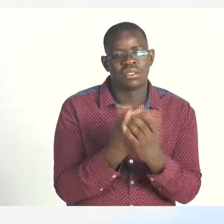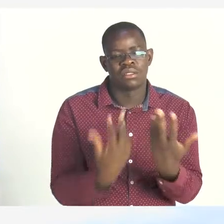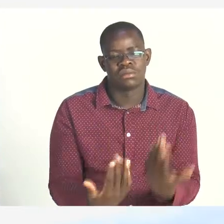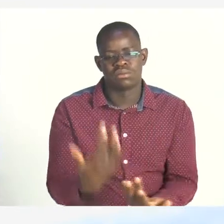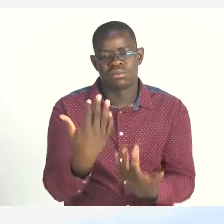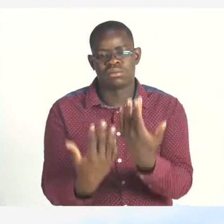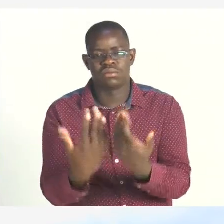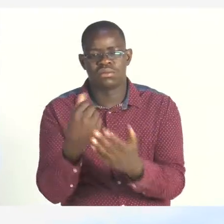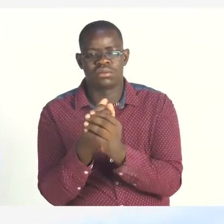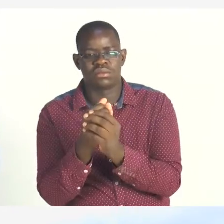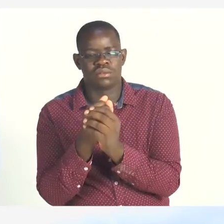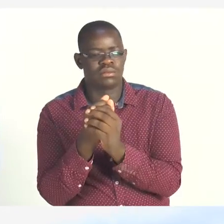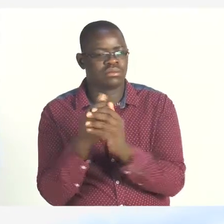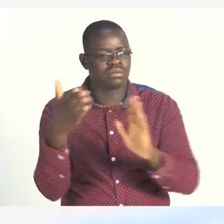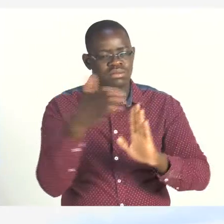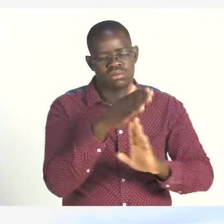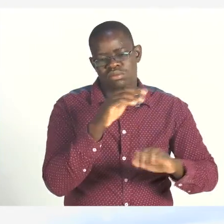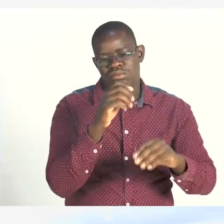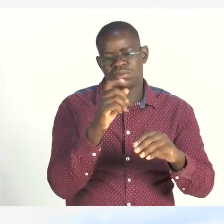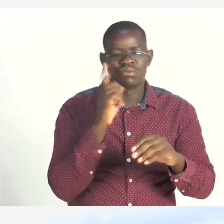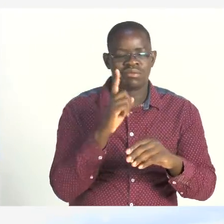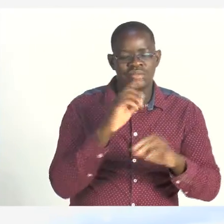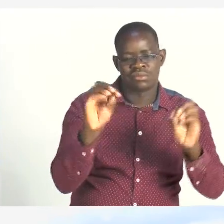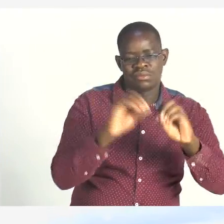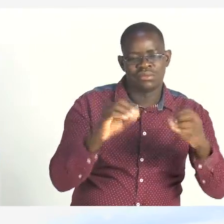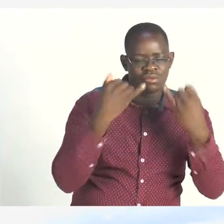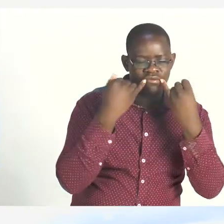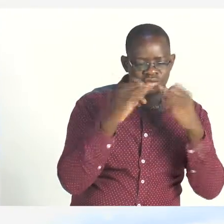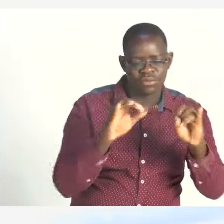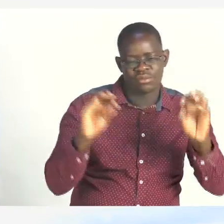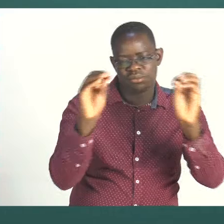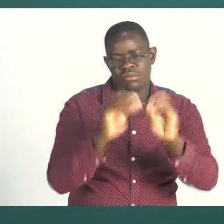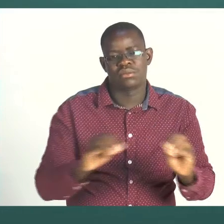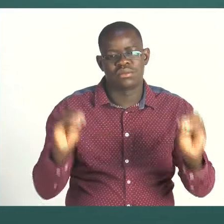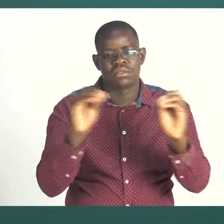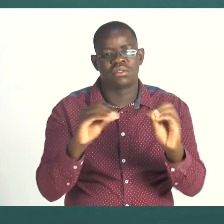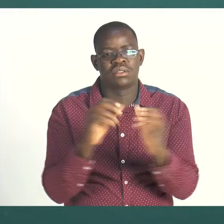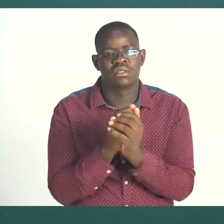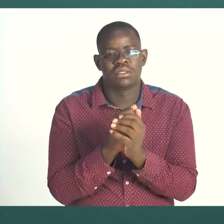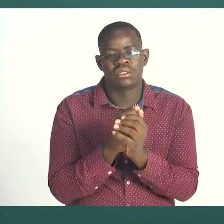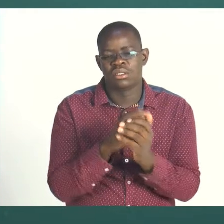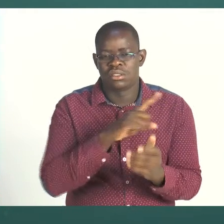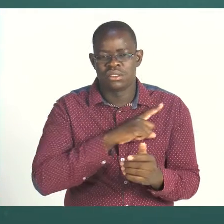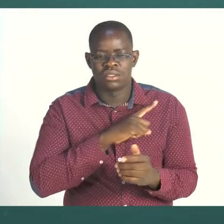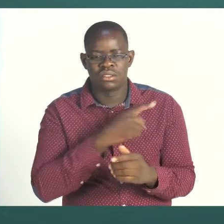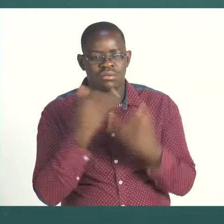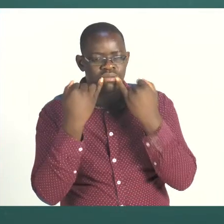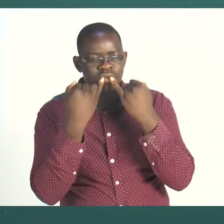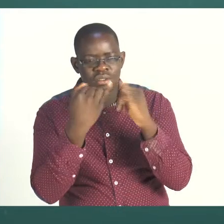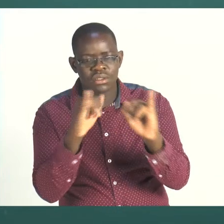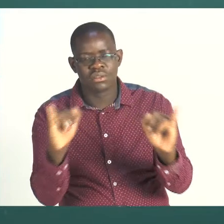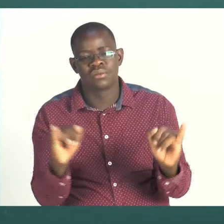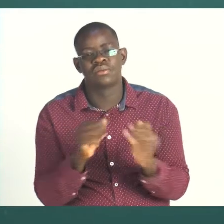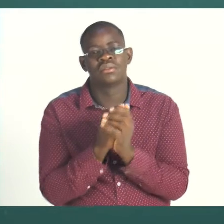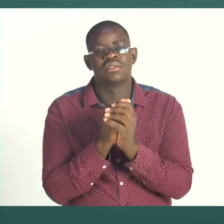communal land is not well managed. Relevant information is required. And that's why we have information